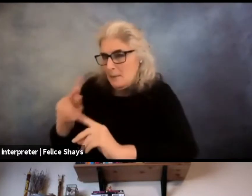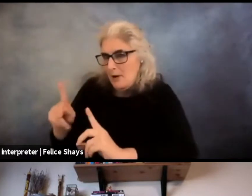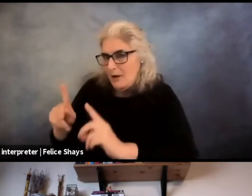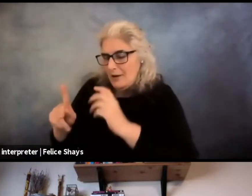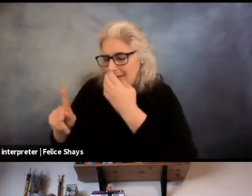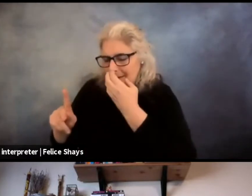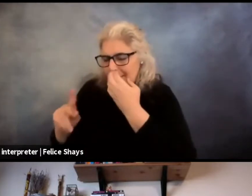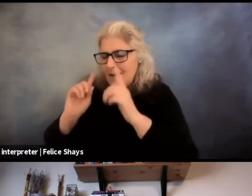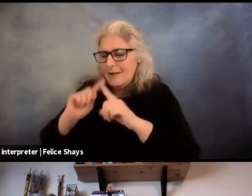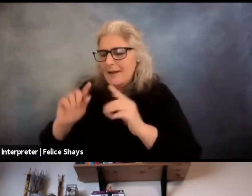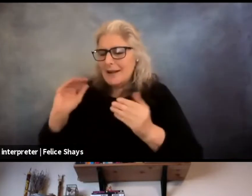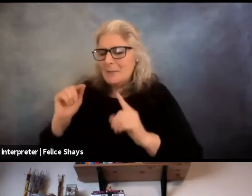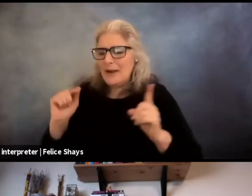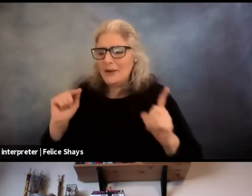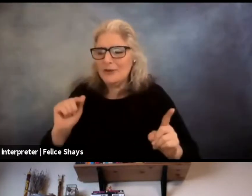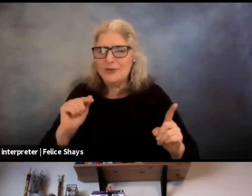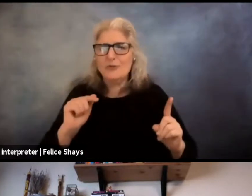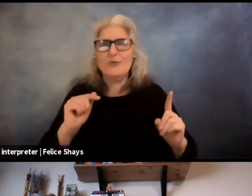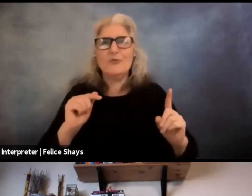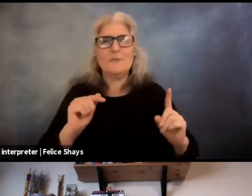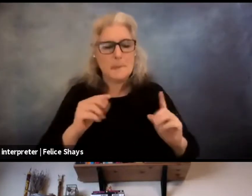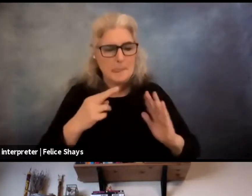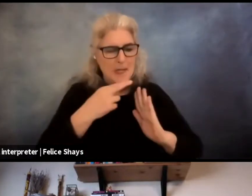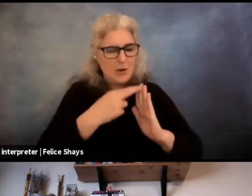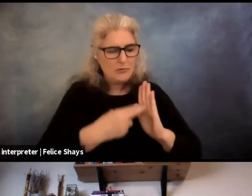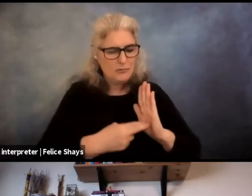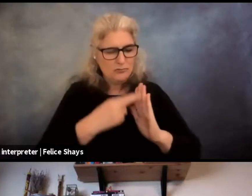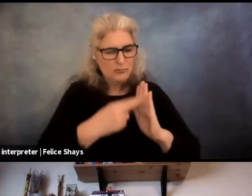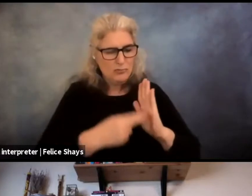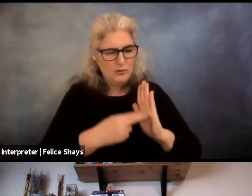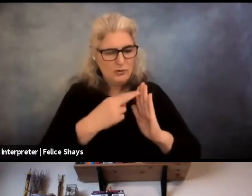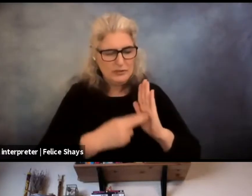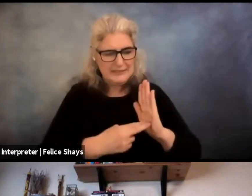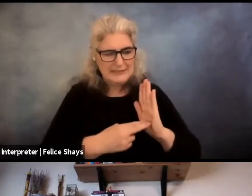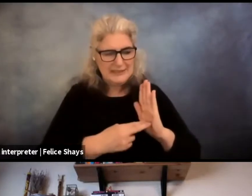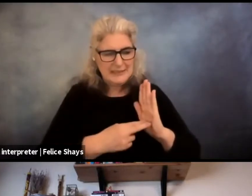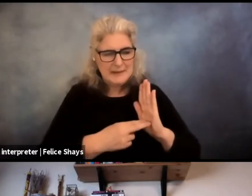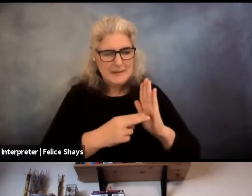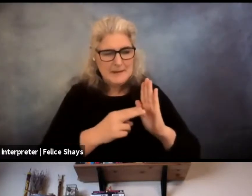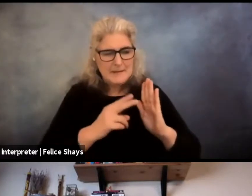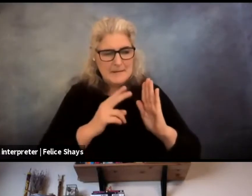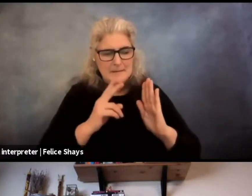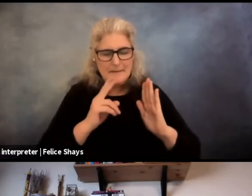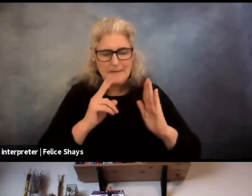the rules for how we could all have a good experience, or the experience we want, I think